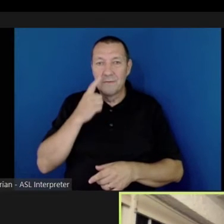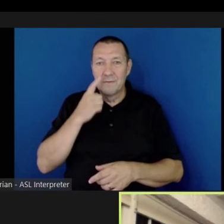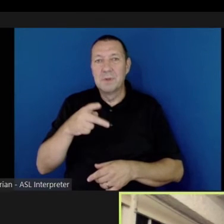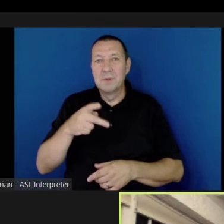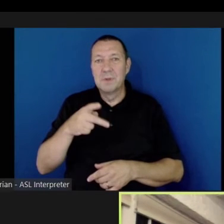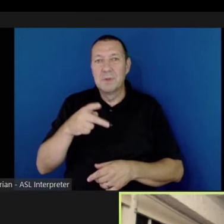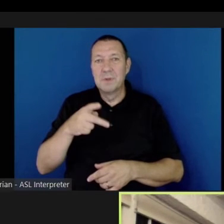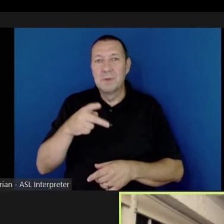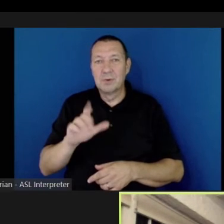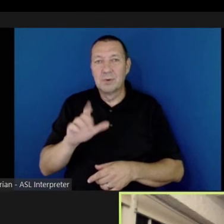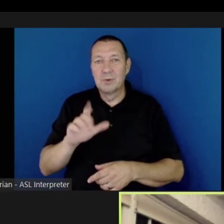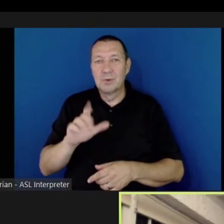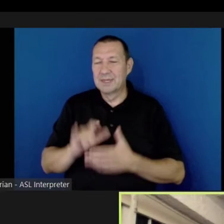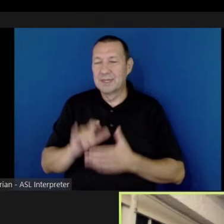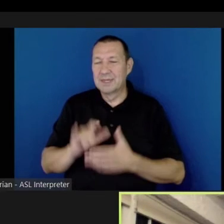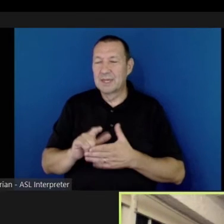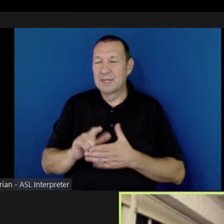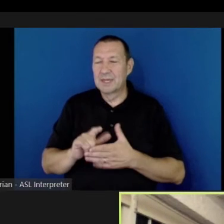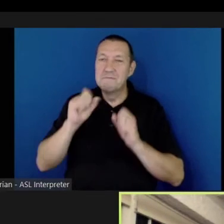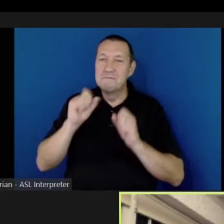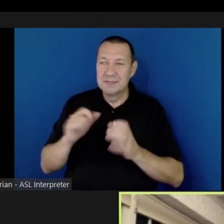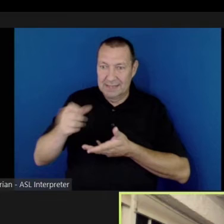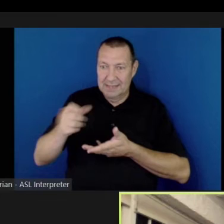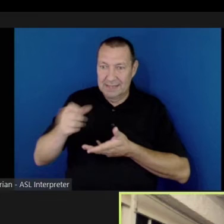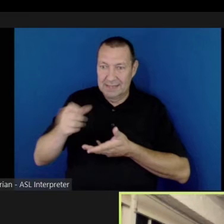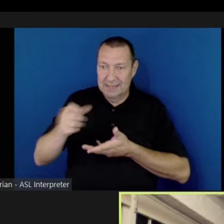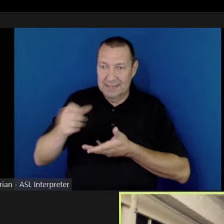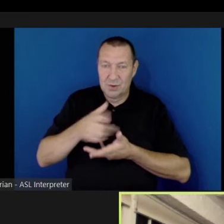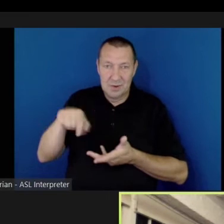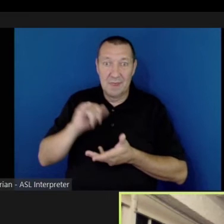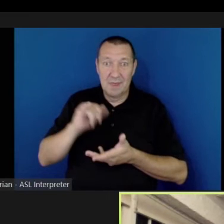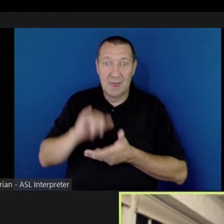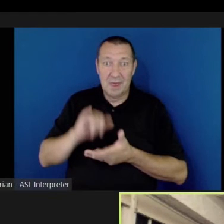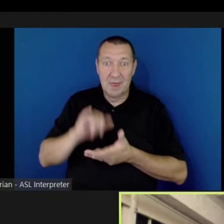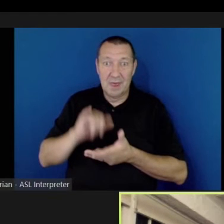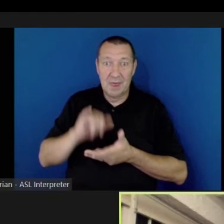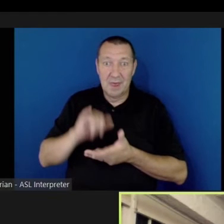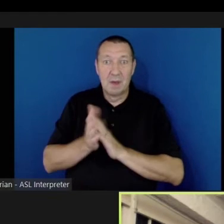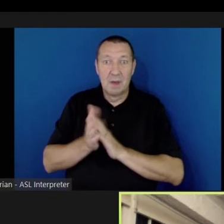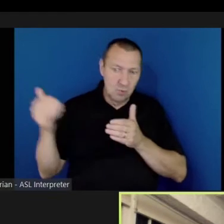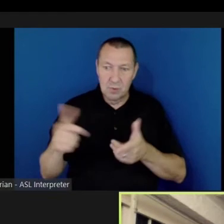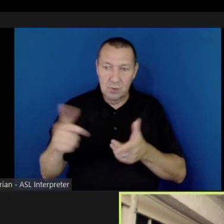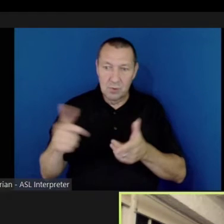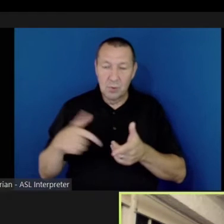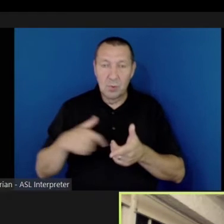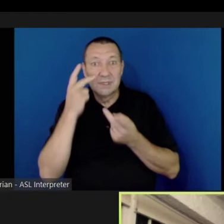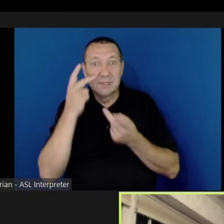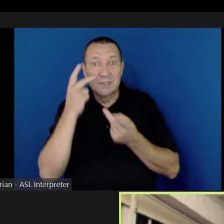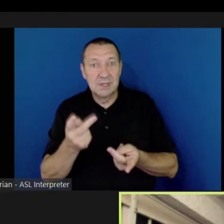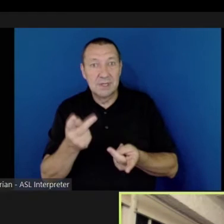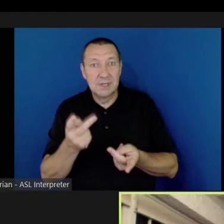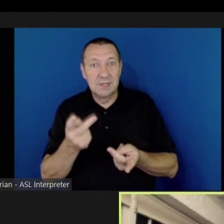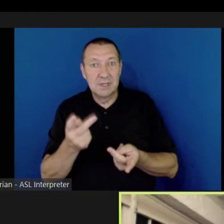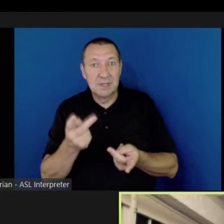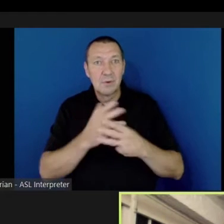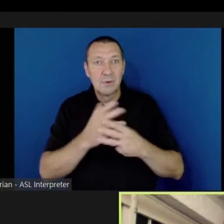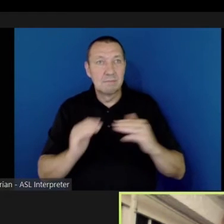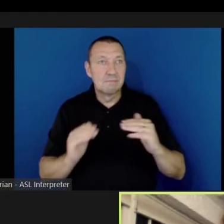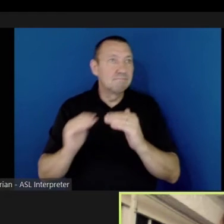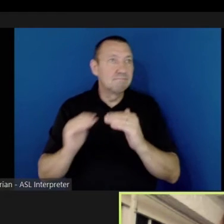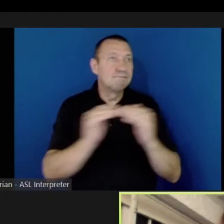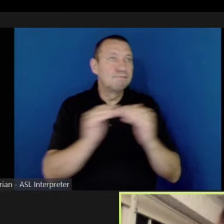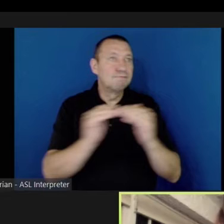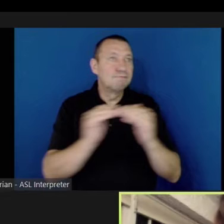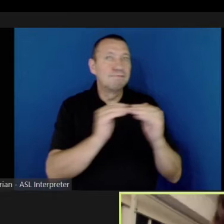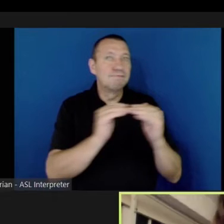of women. Together, we're creating a movement. We're creating the world that we want to see for women and girls everywhere. And I thank you for